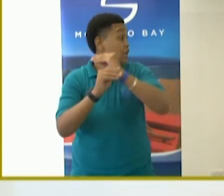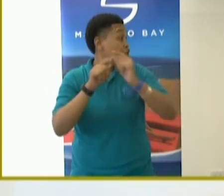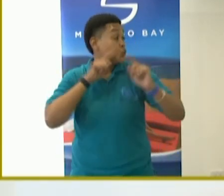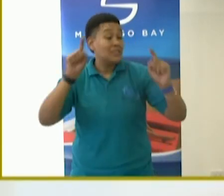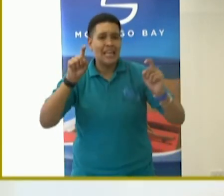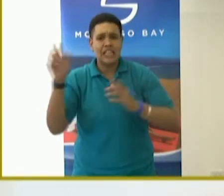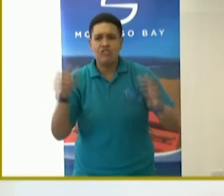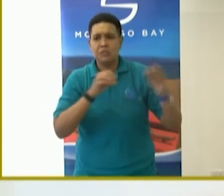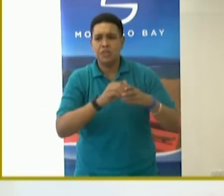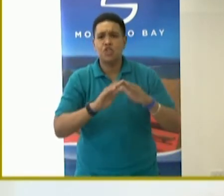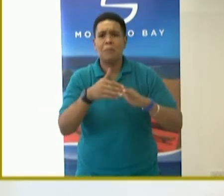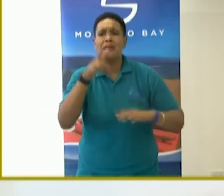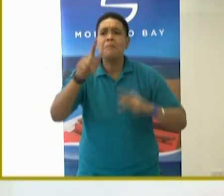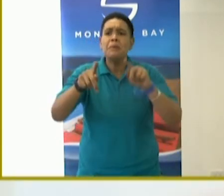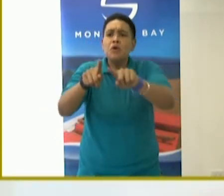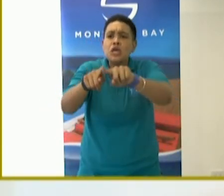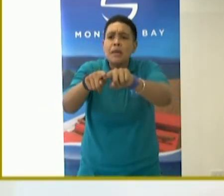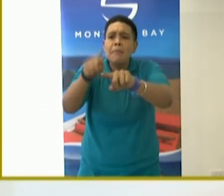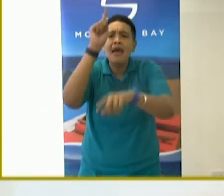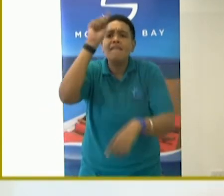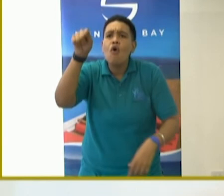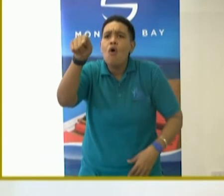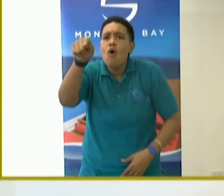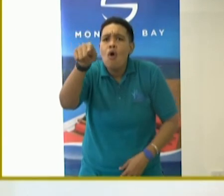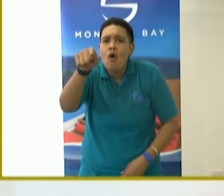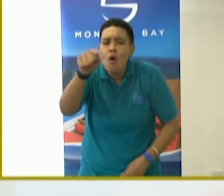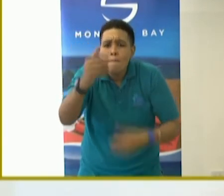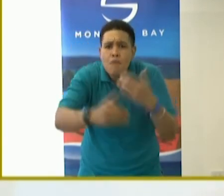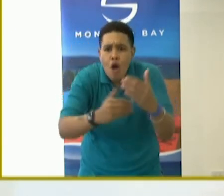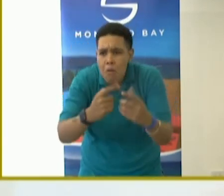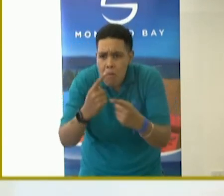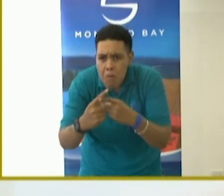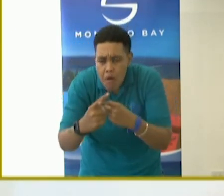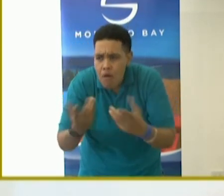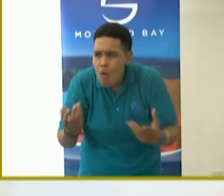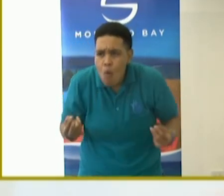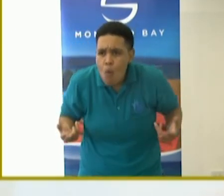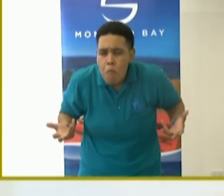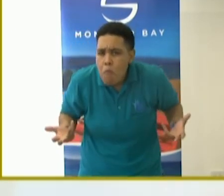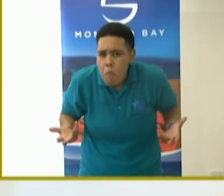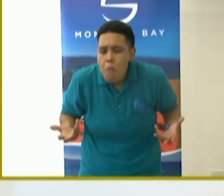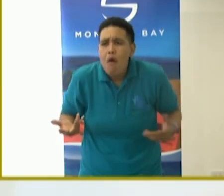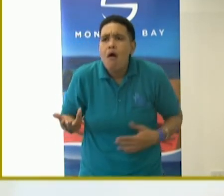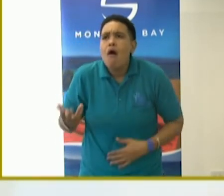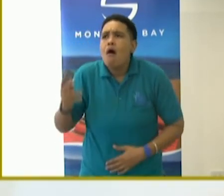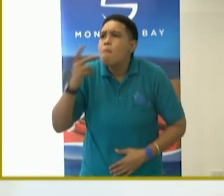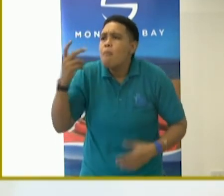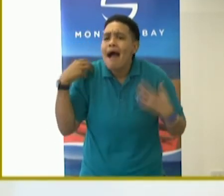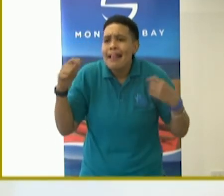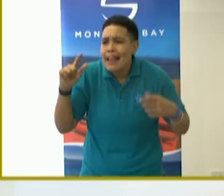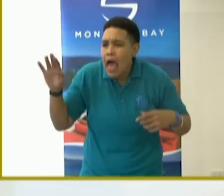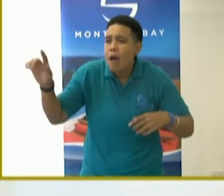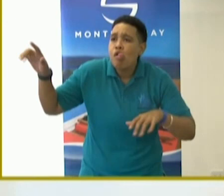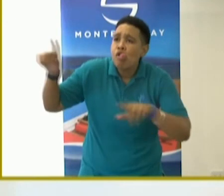required to only depend for the credibility of the process on the government entities, which would have been the Public Health Lab and